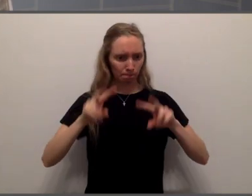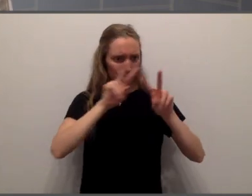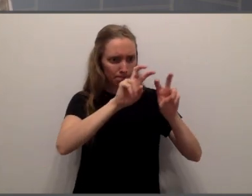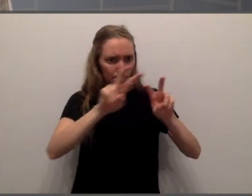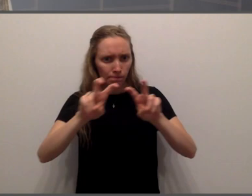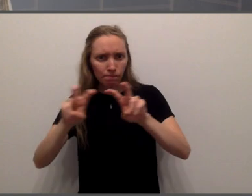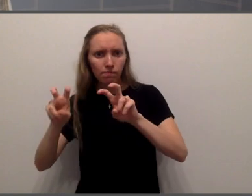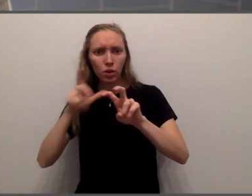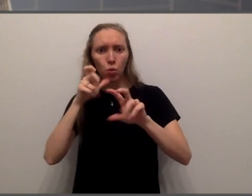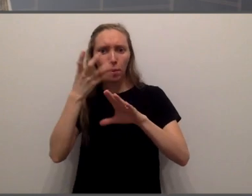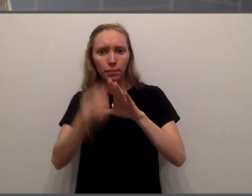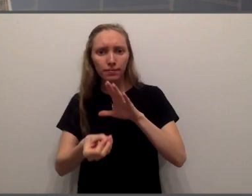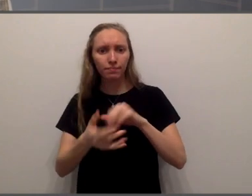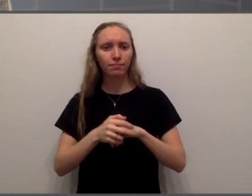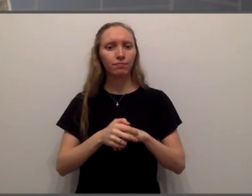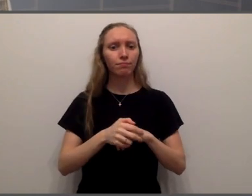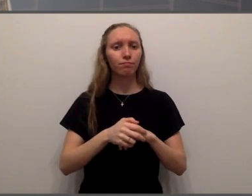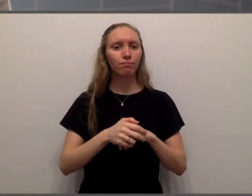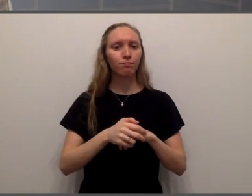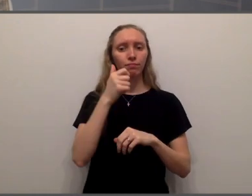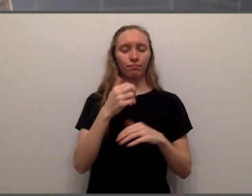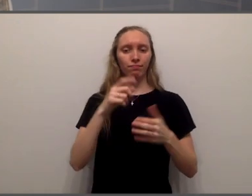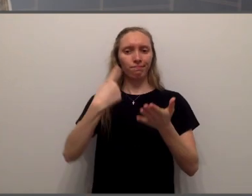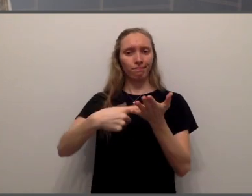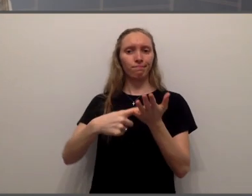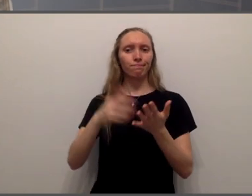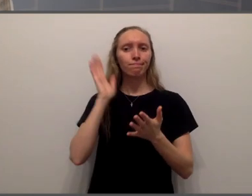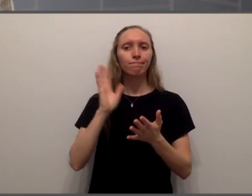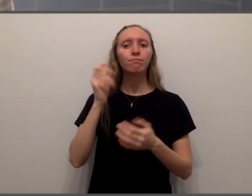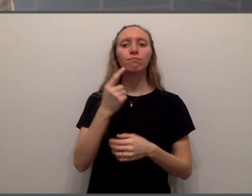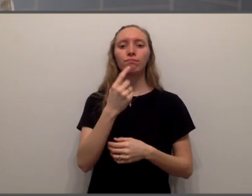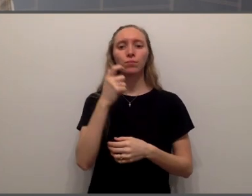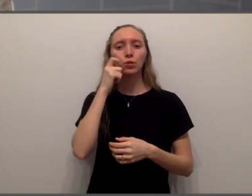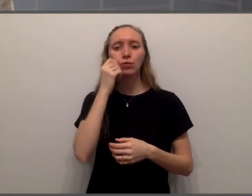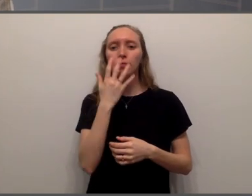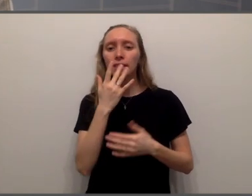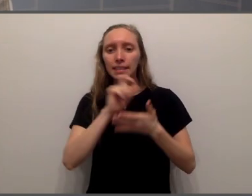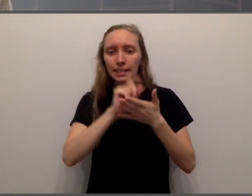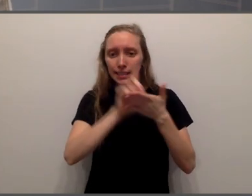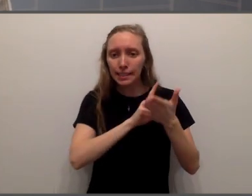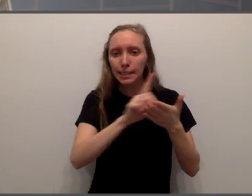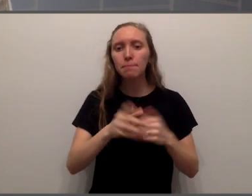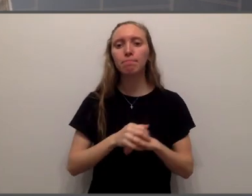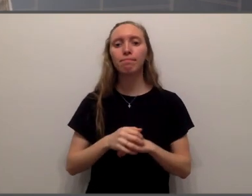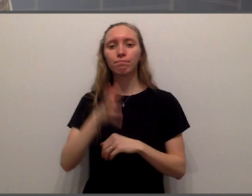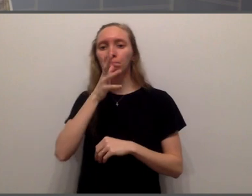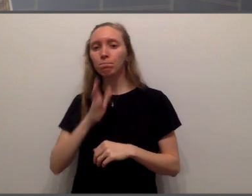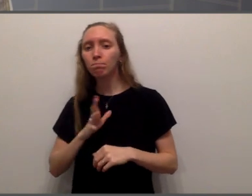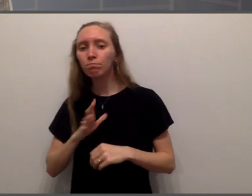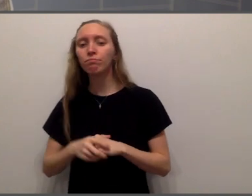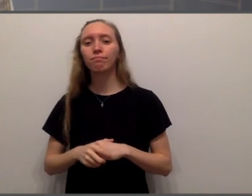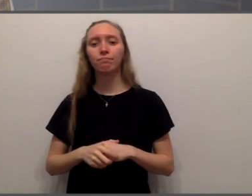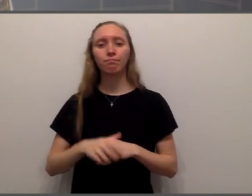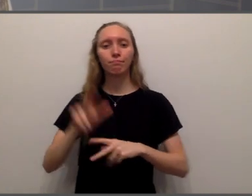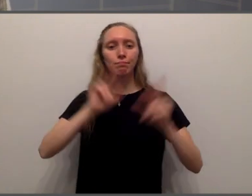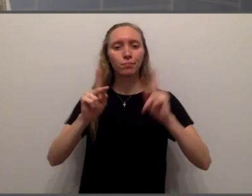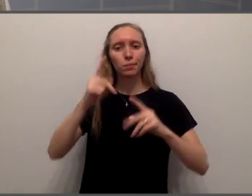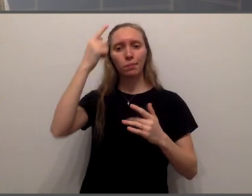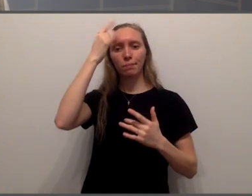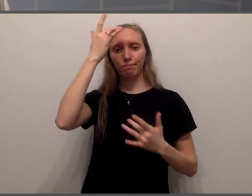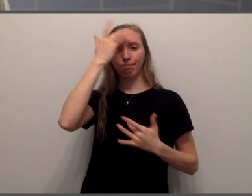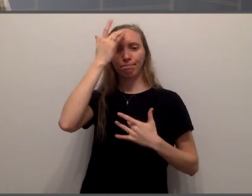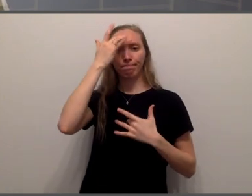in leadership and people with mental illness. And this year, we are talking about people with physical